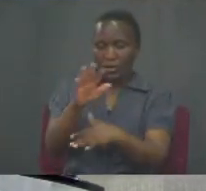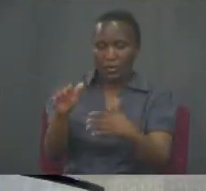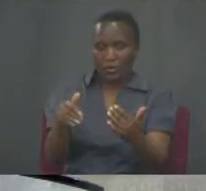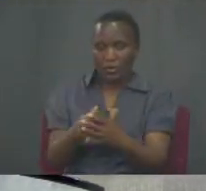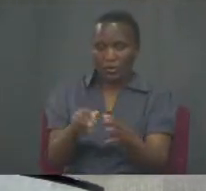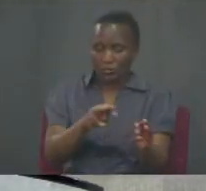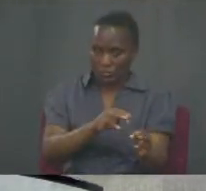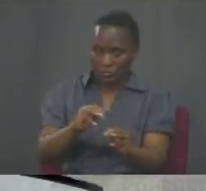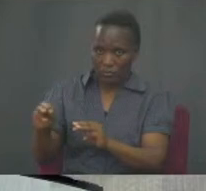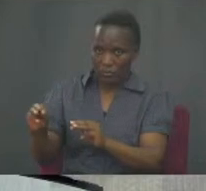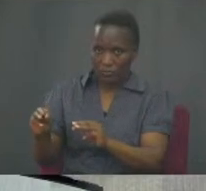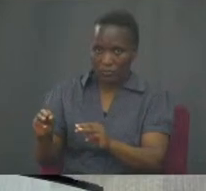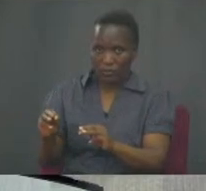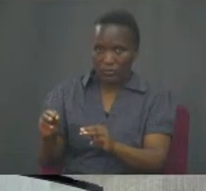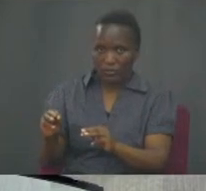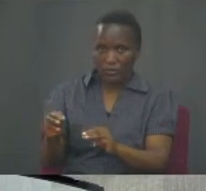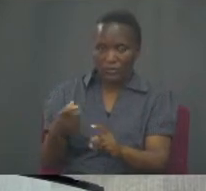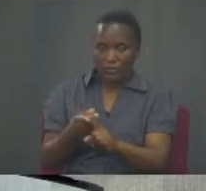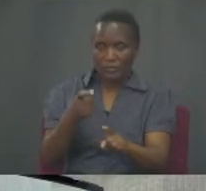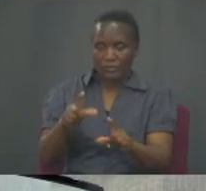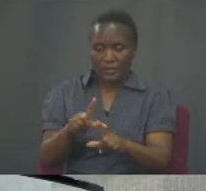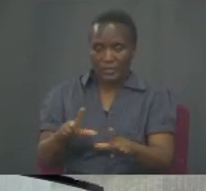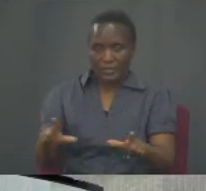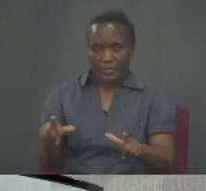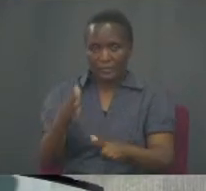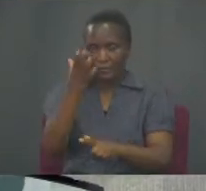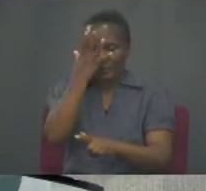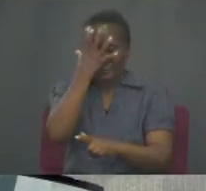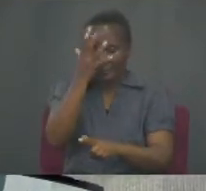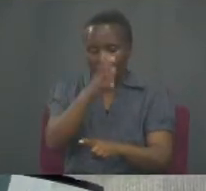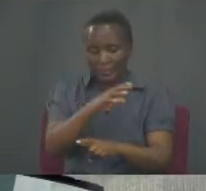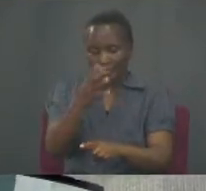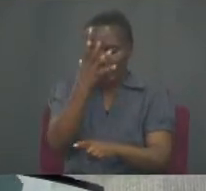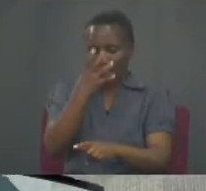that they went before the Lord and they